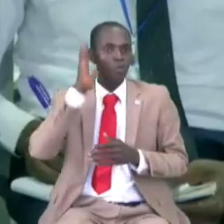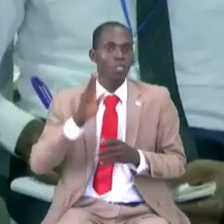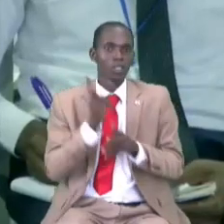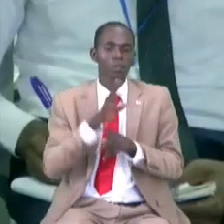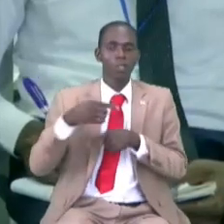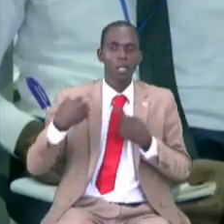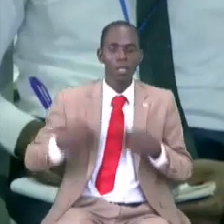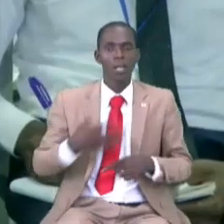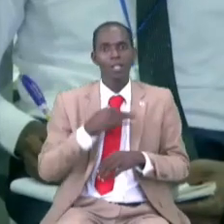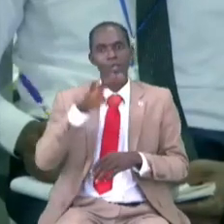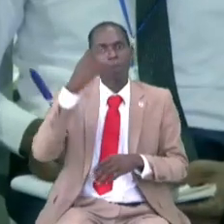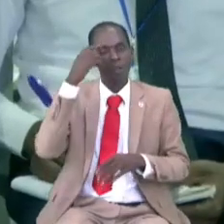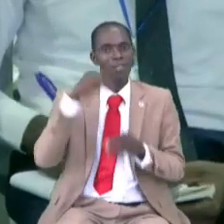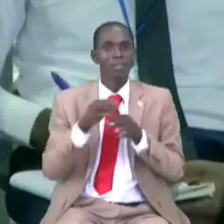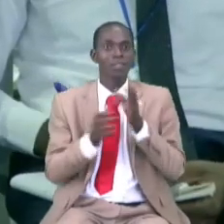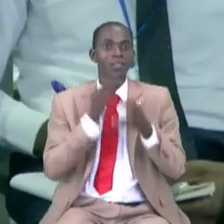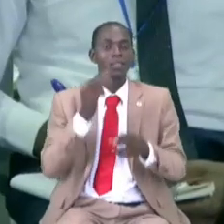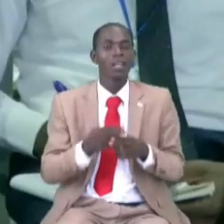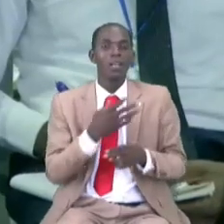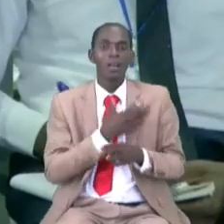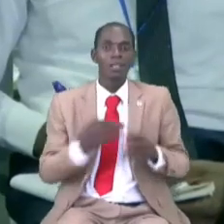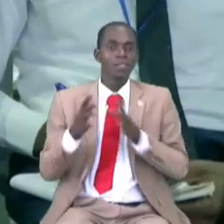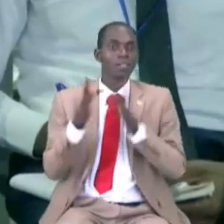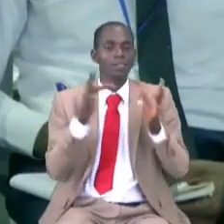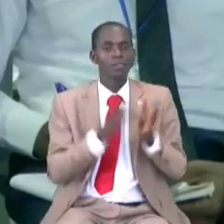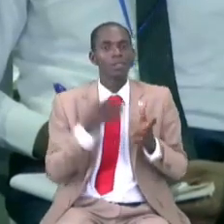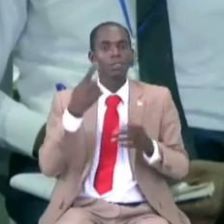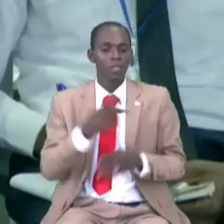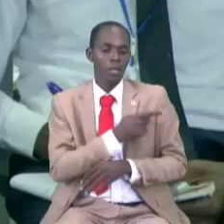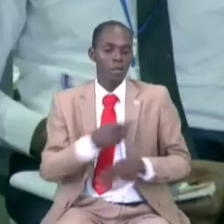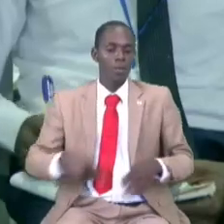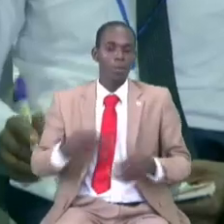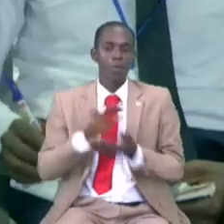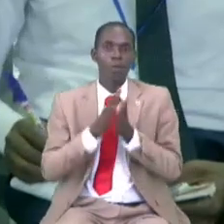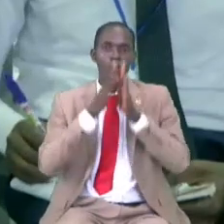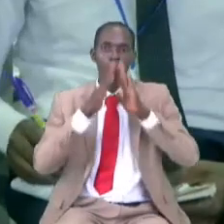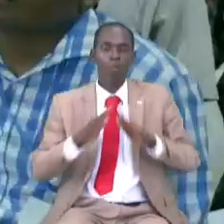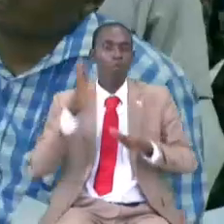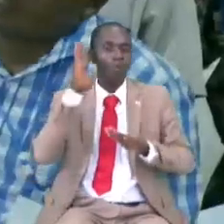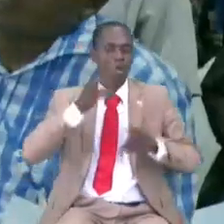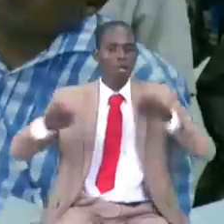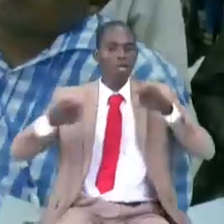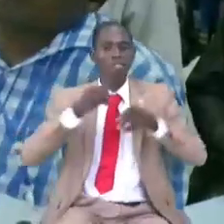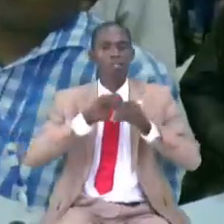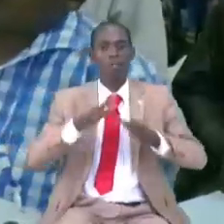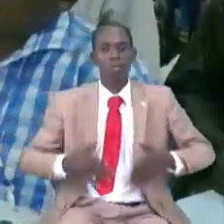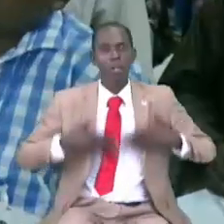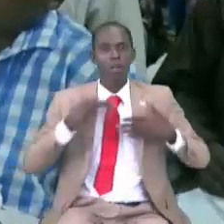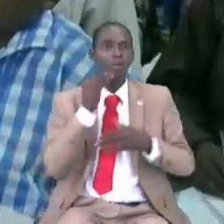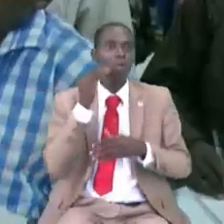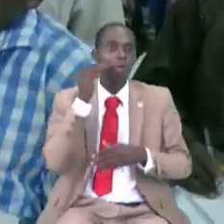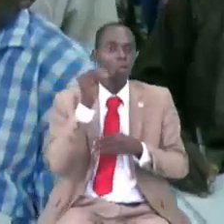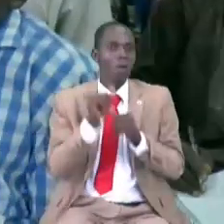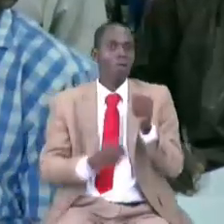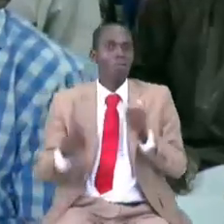Peace, will reign in your life, in your home, everywhere you go in Jesus' name. And you